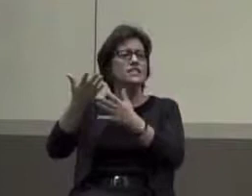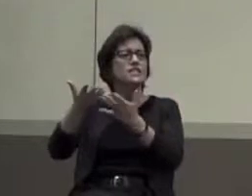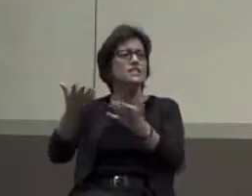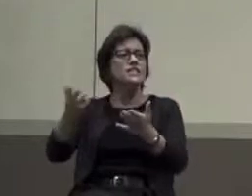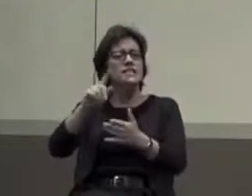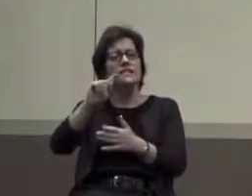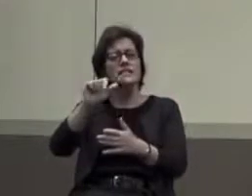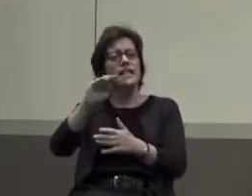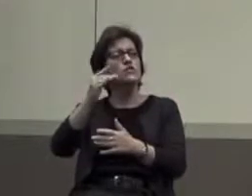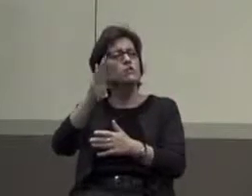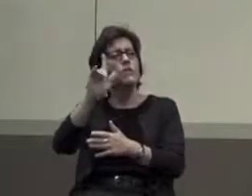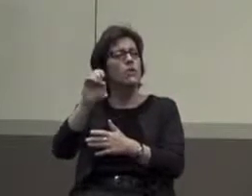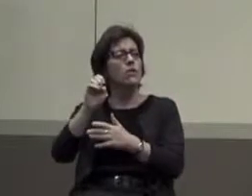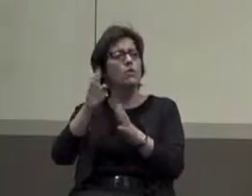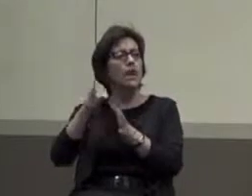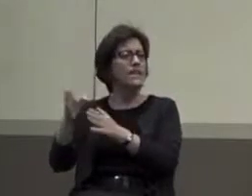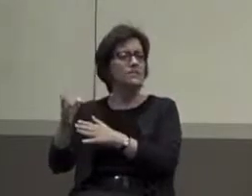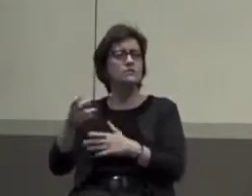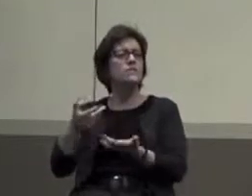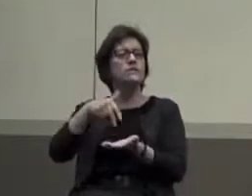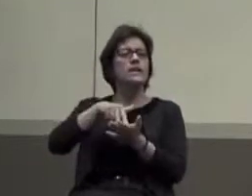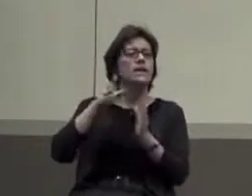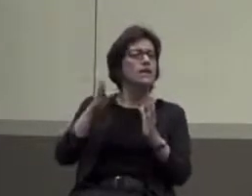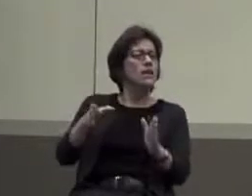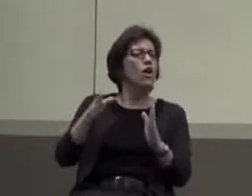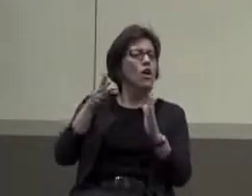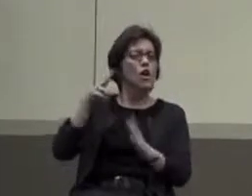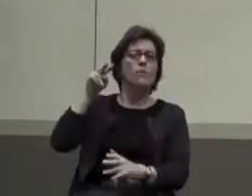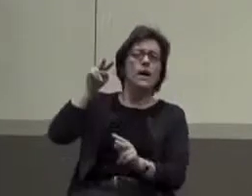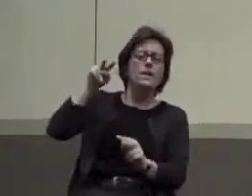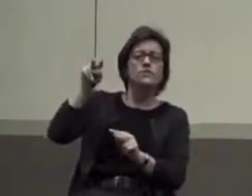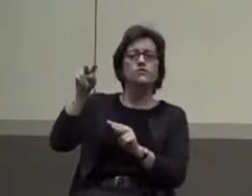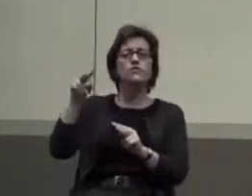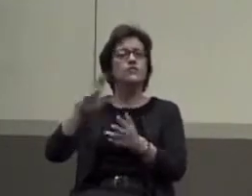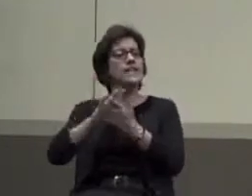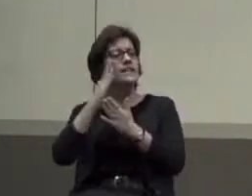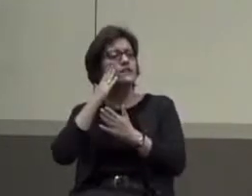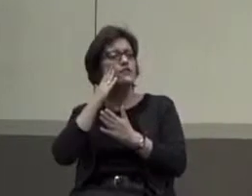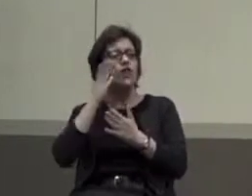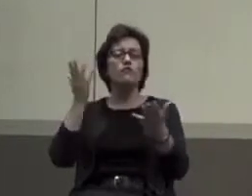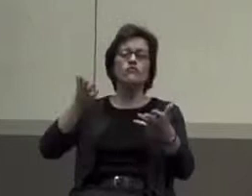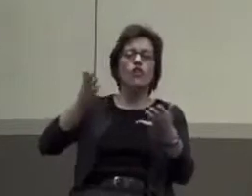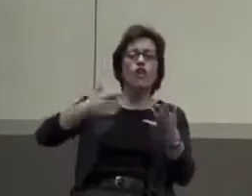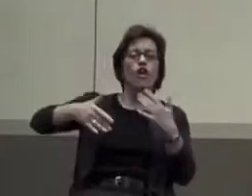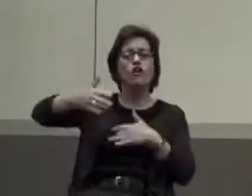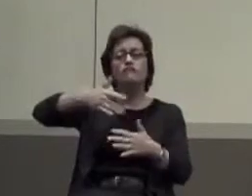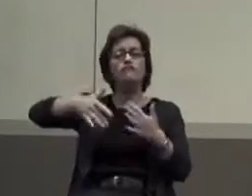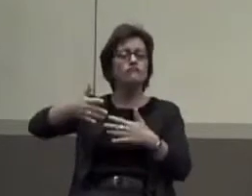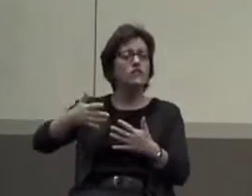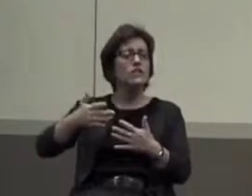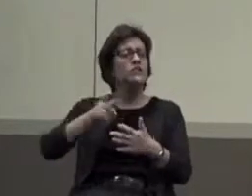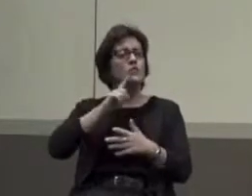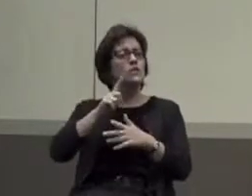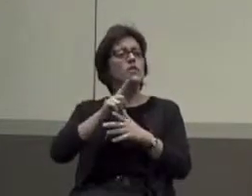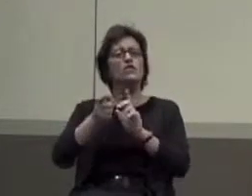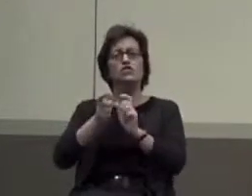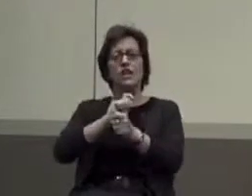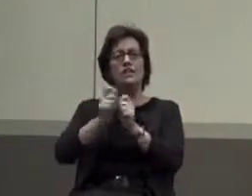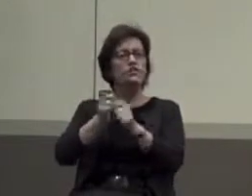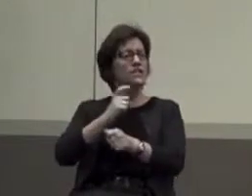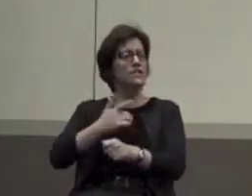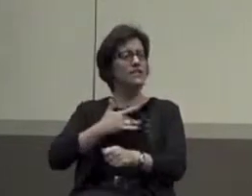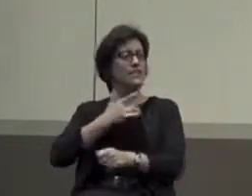hallways, getting to know the kids, talking to them by names, so that you are really changing the climate of the community. And